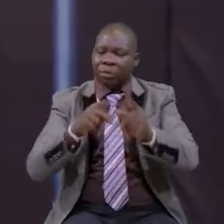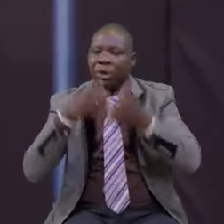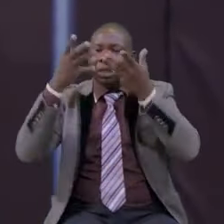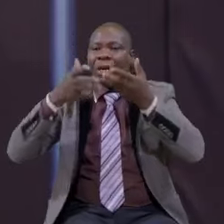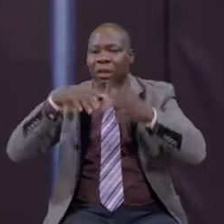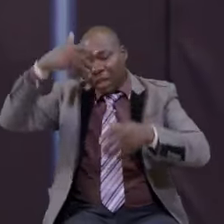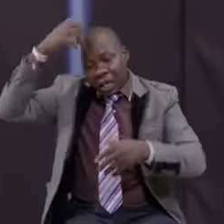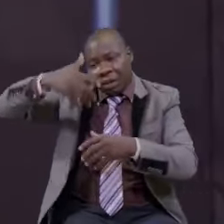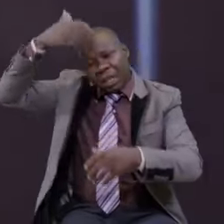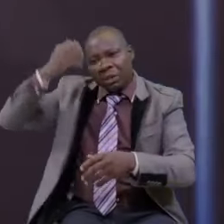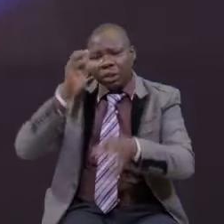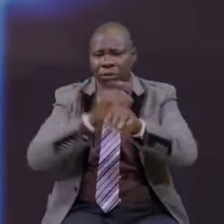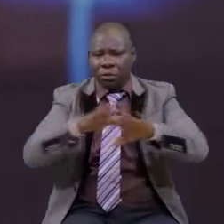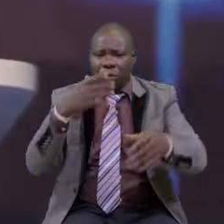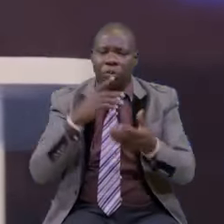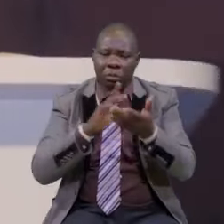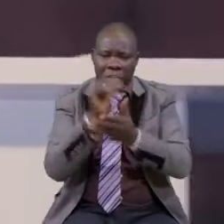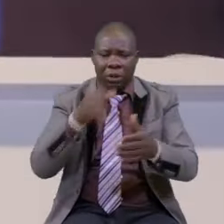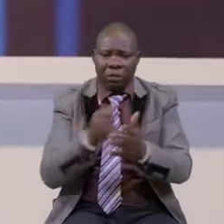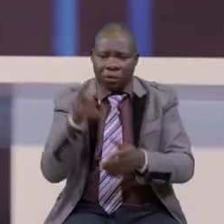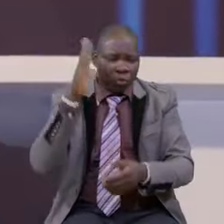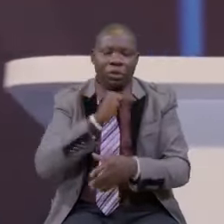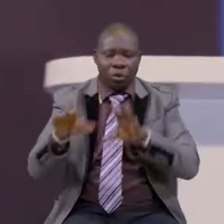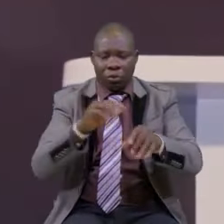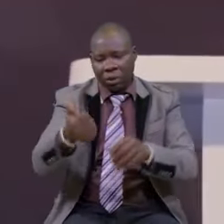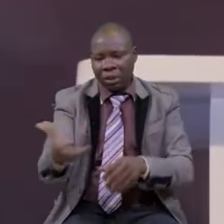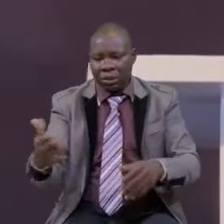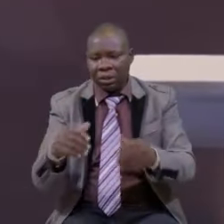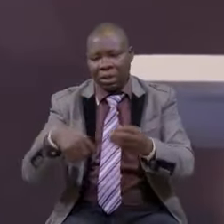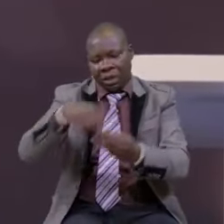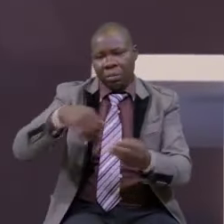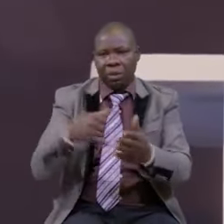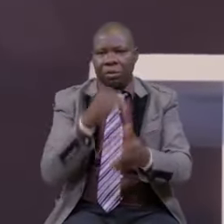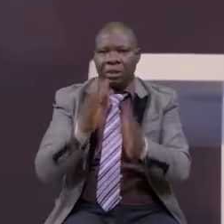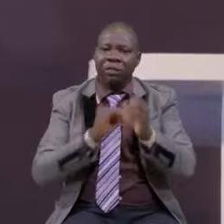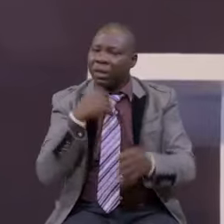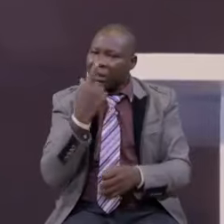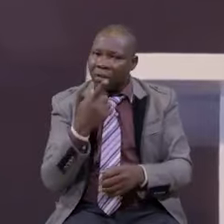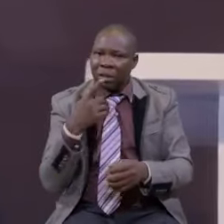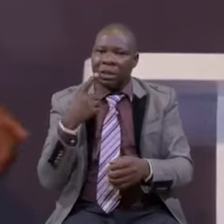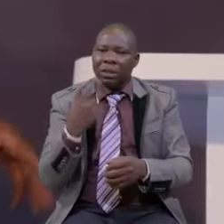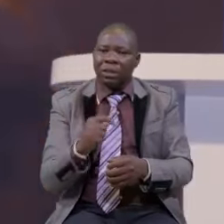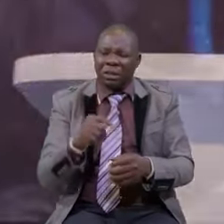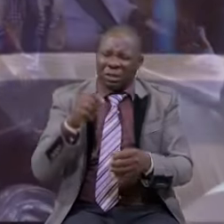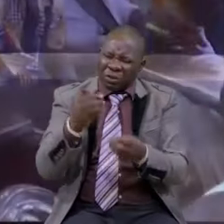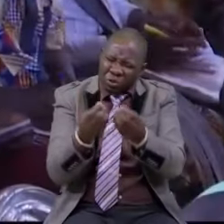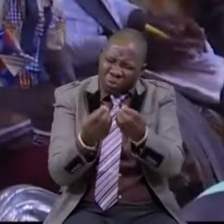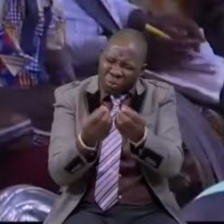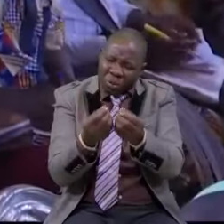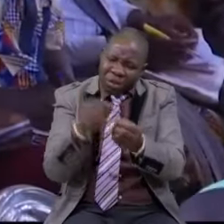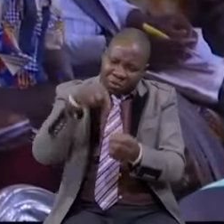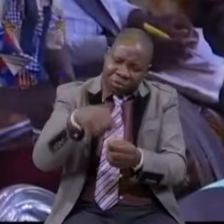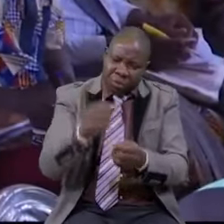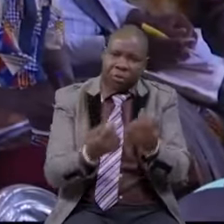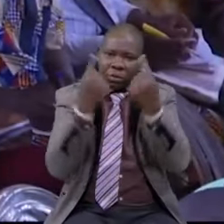do anything about it. If I say the smallest drop of sin will land you